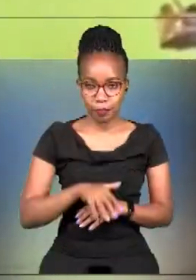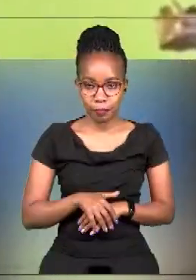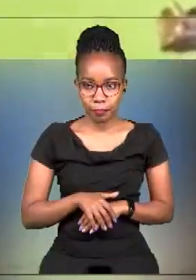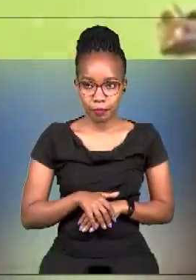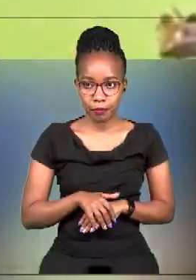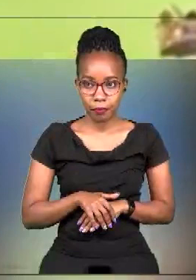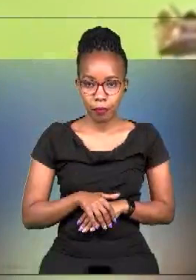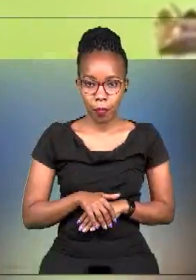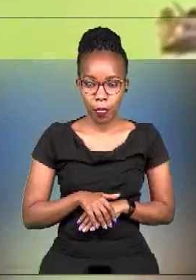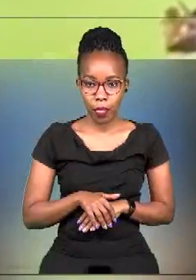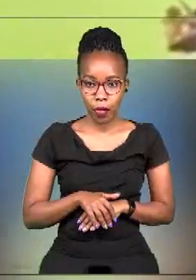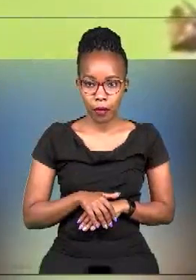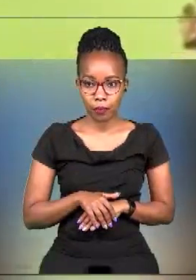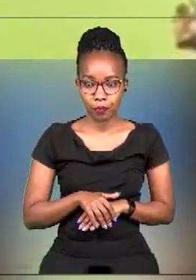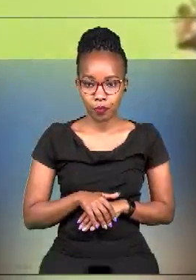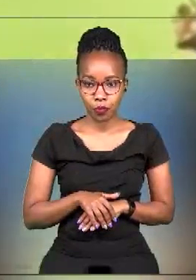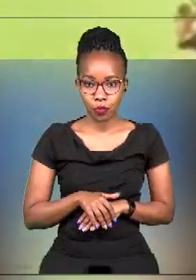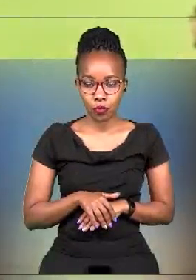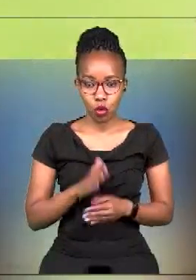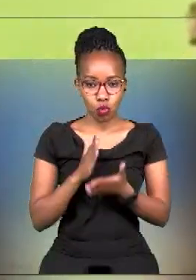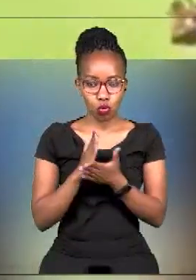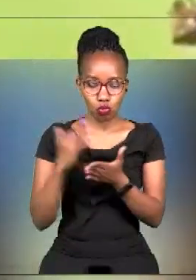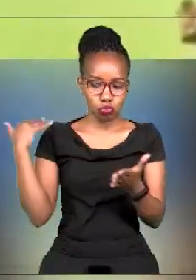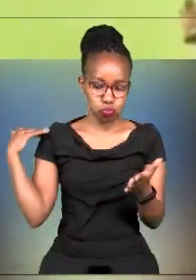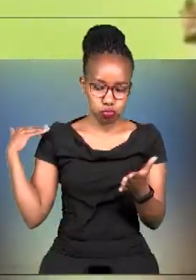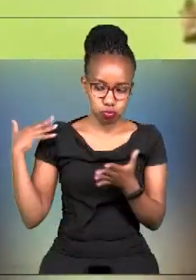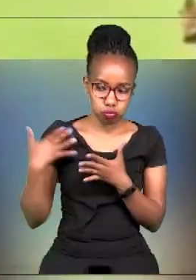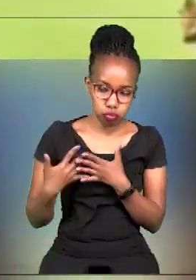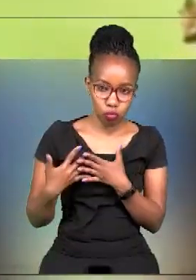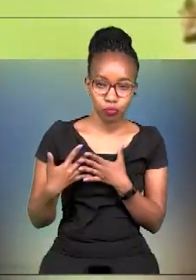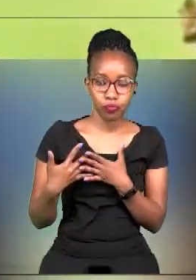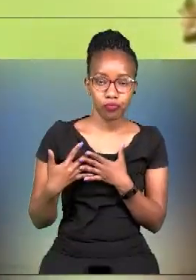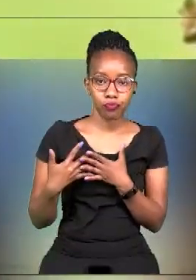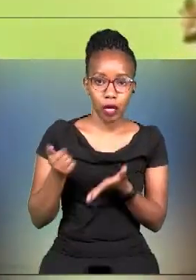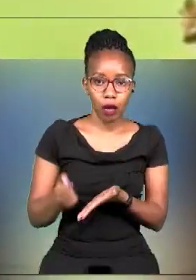has been a remarkable journey for our people.